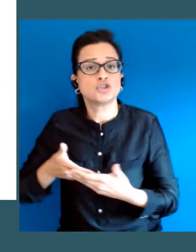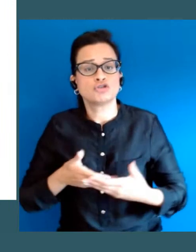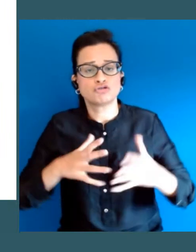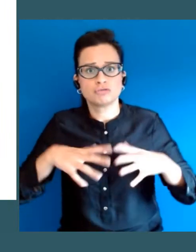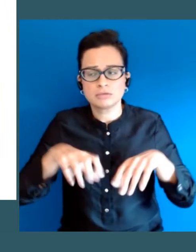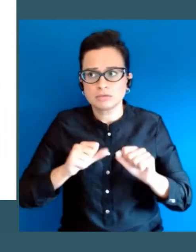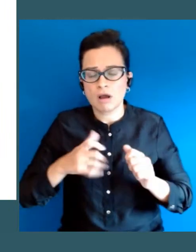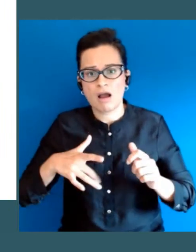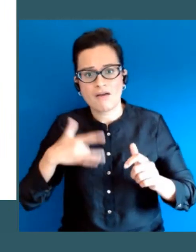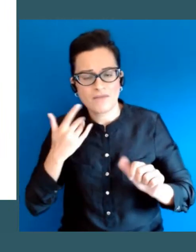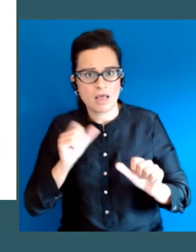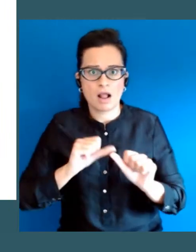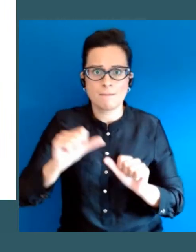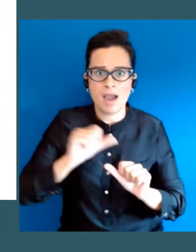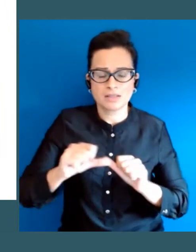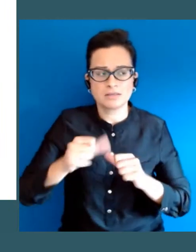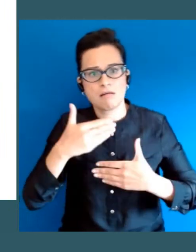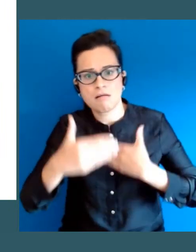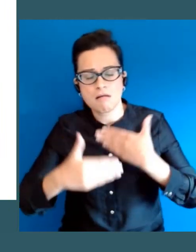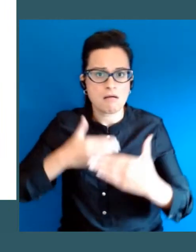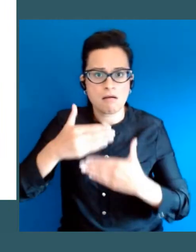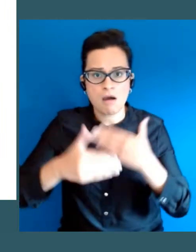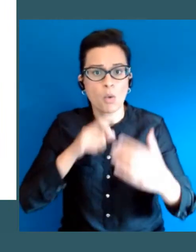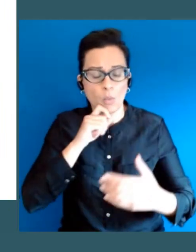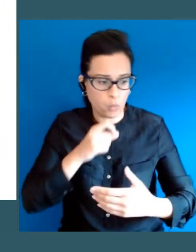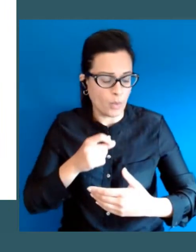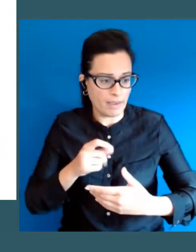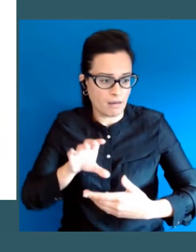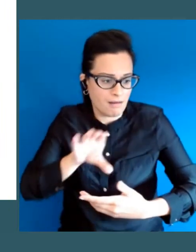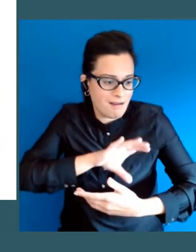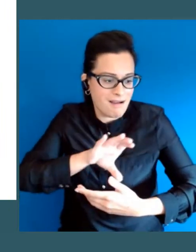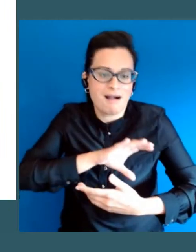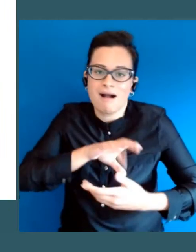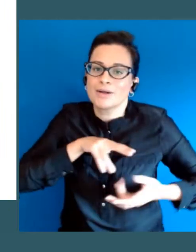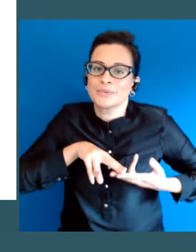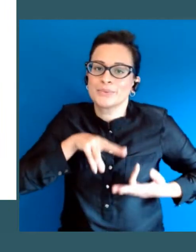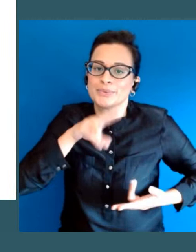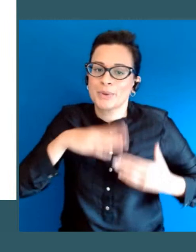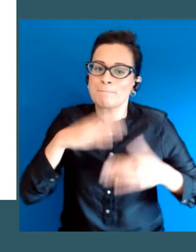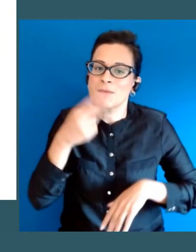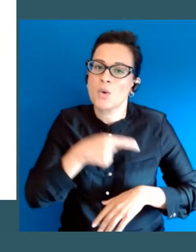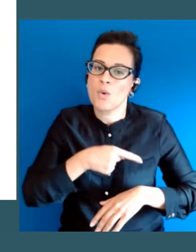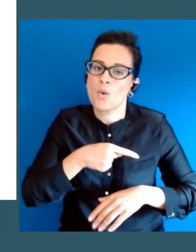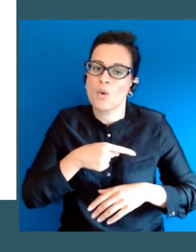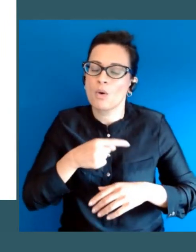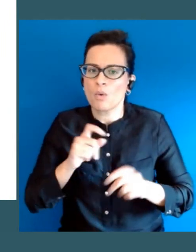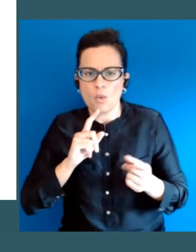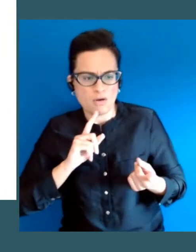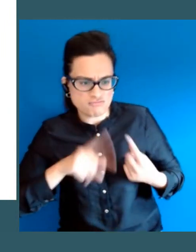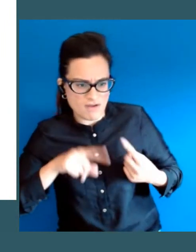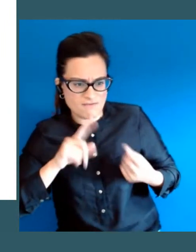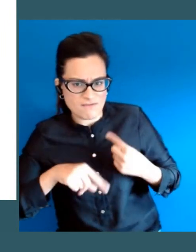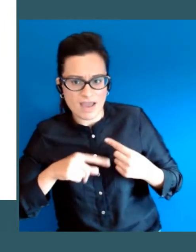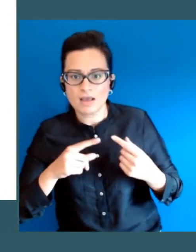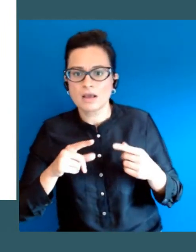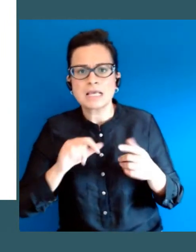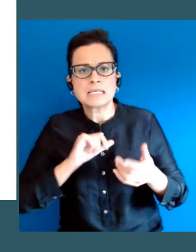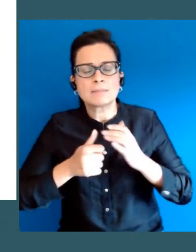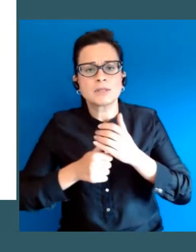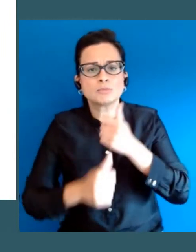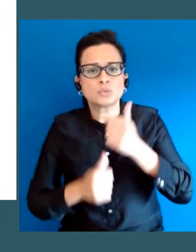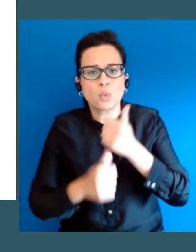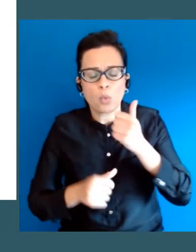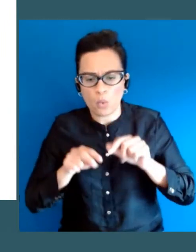or usually will start to take more. We often will see another side effect of green or darker looking stools, and they often smell